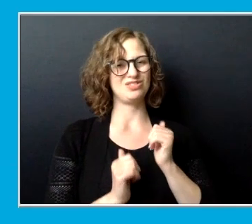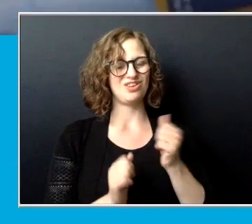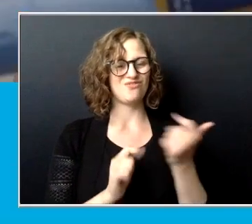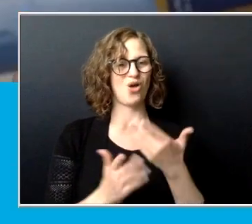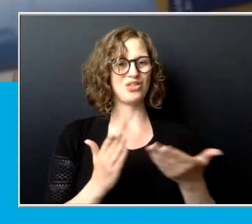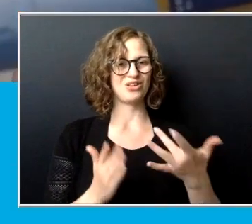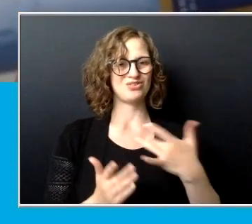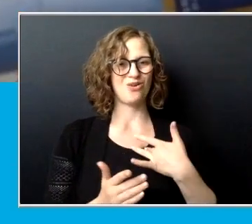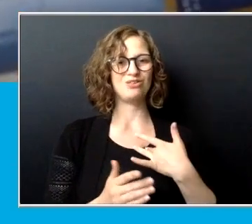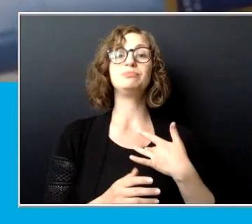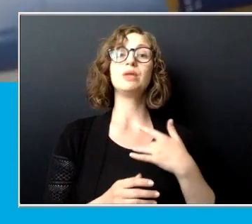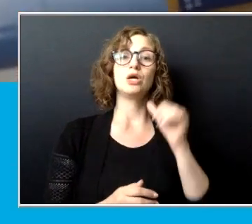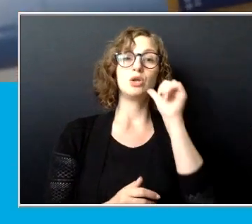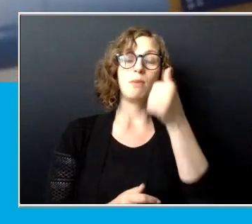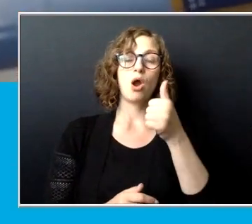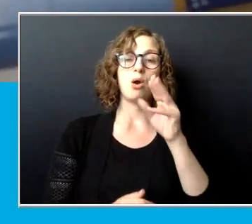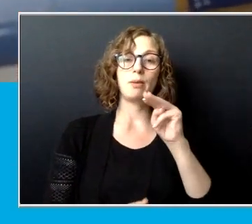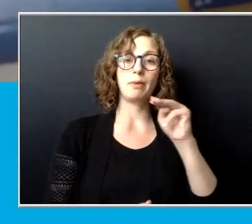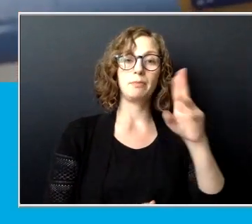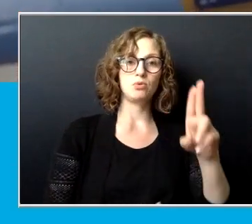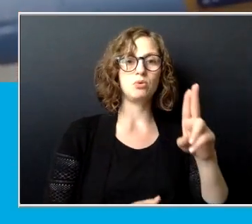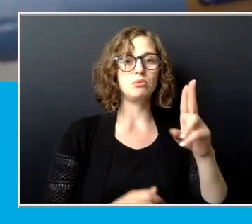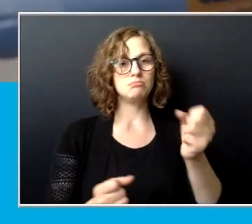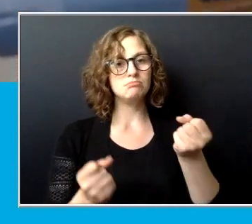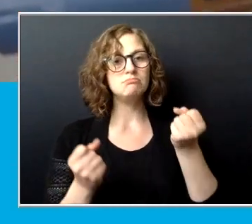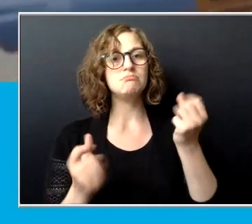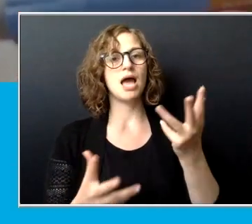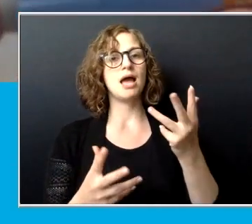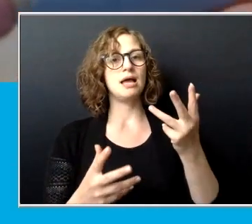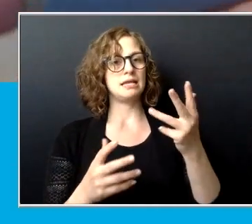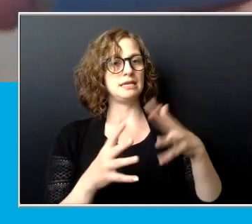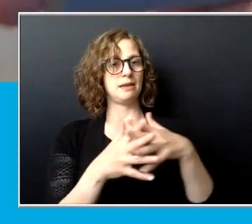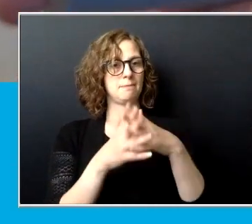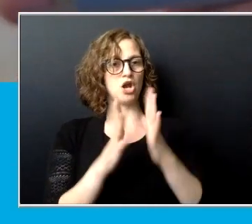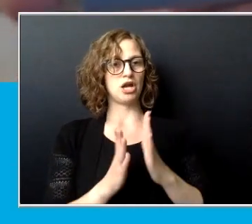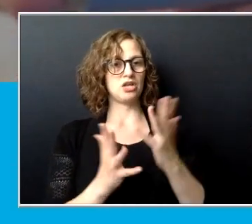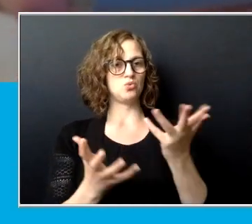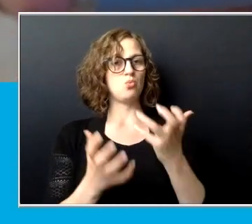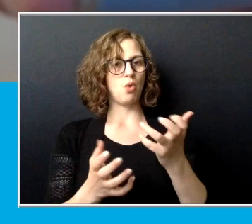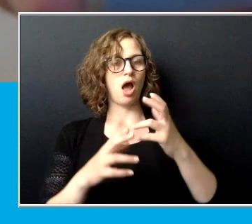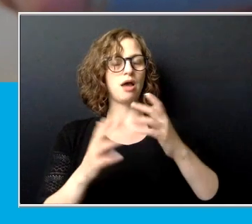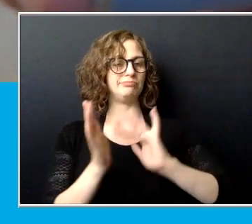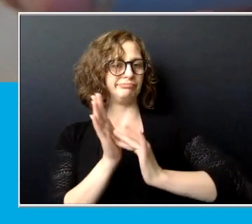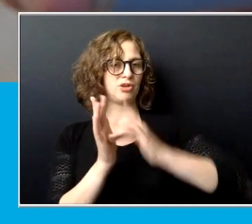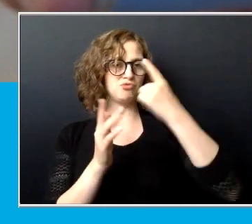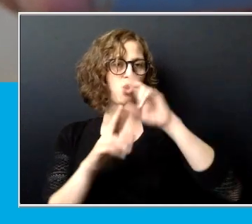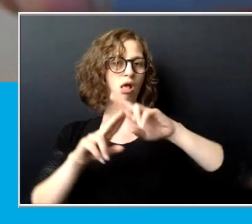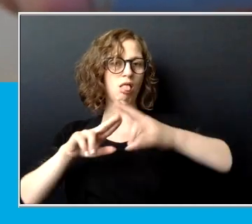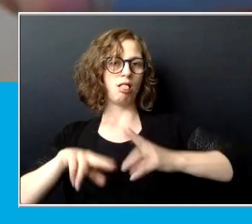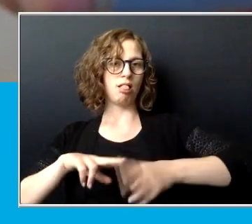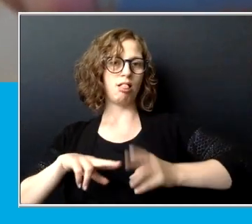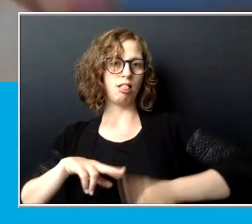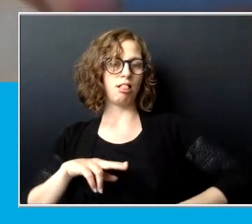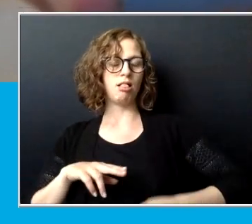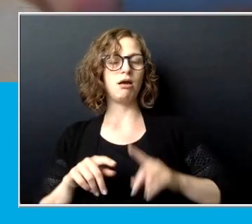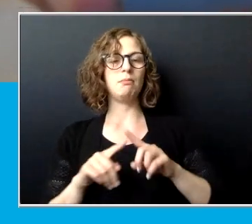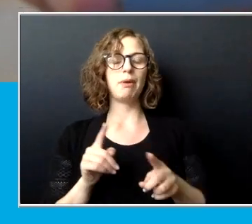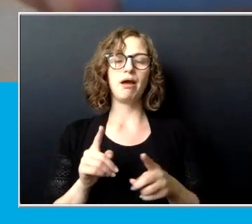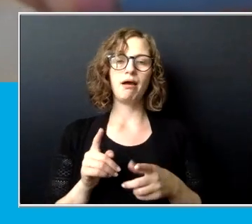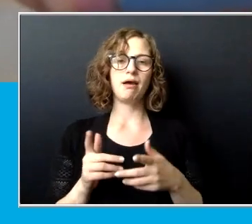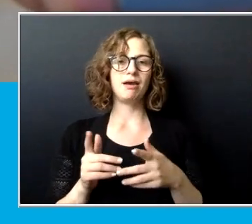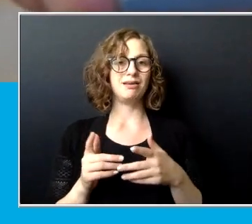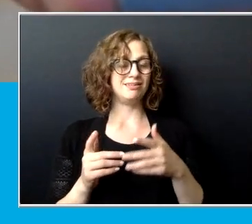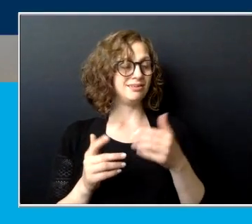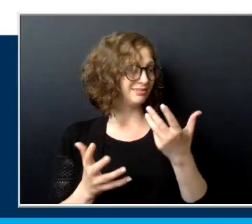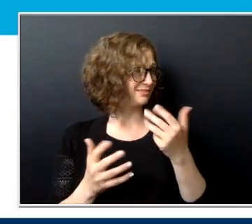Update. Countless Americans want weight loss drugs like Wegovy or Zepbound, but supply isn't meeting demand. So what should